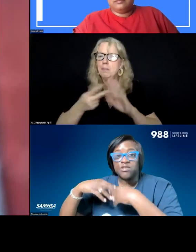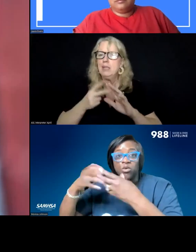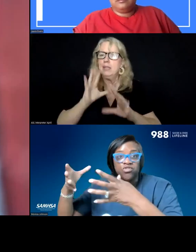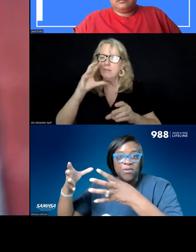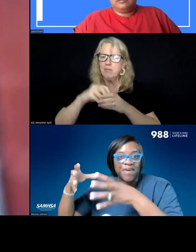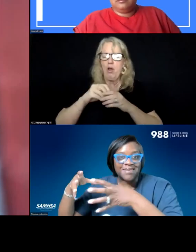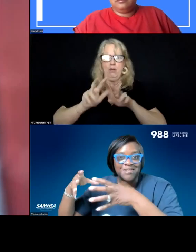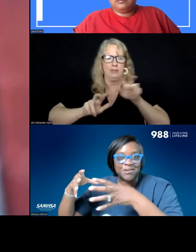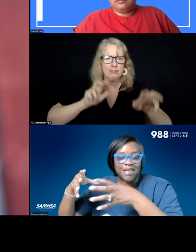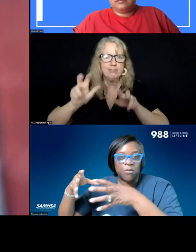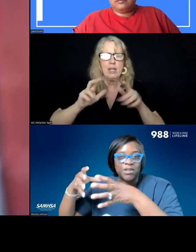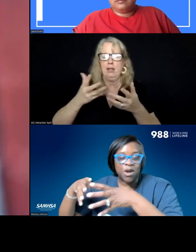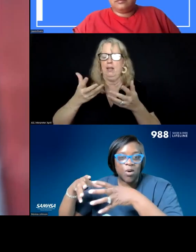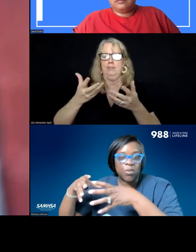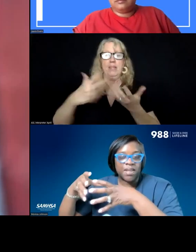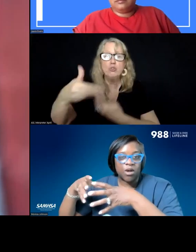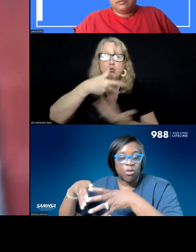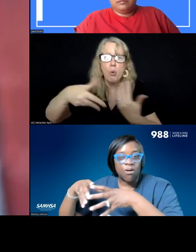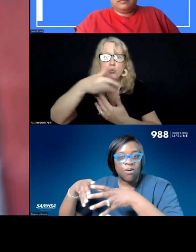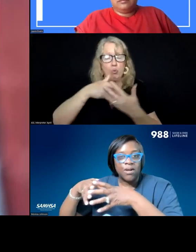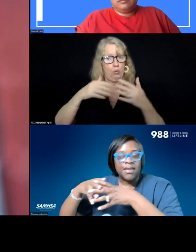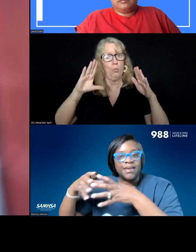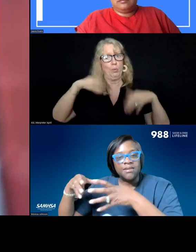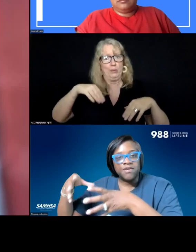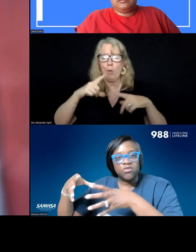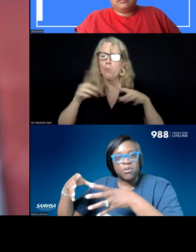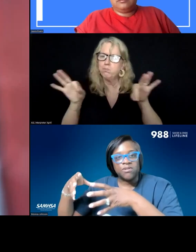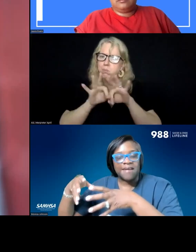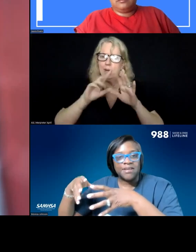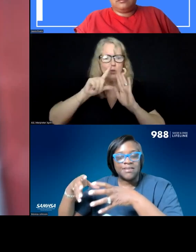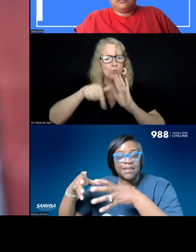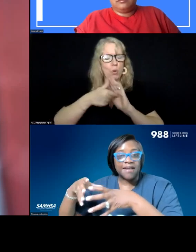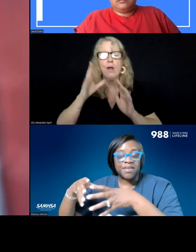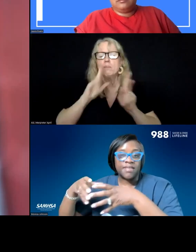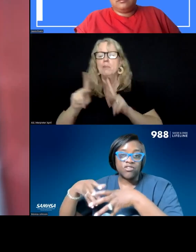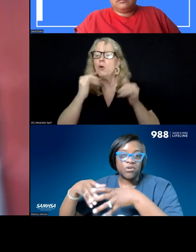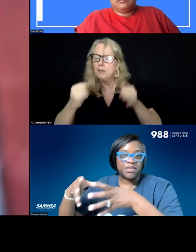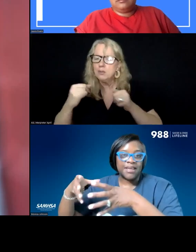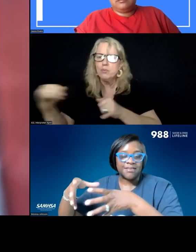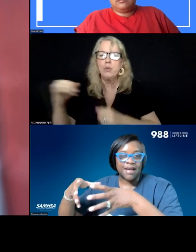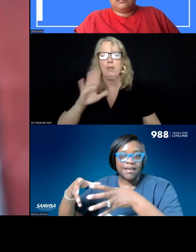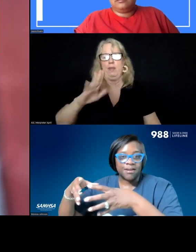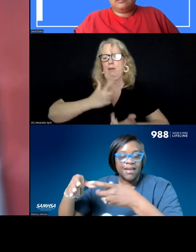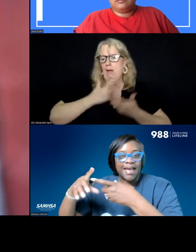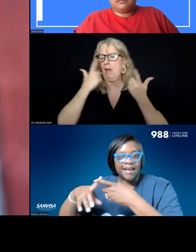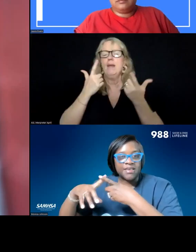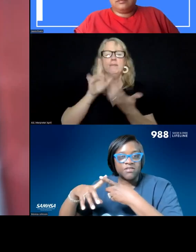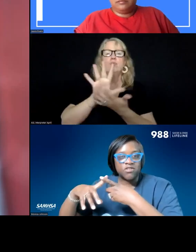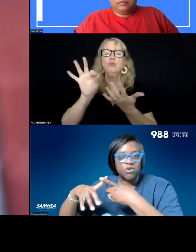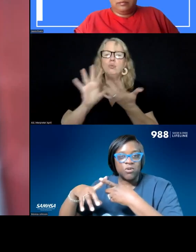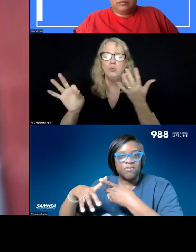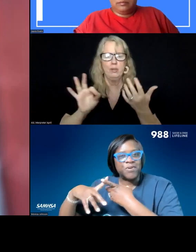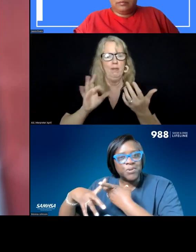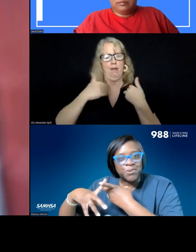the social factors that we know play a role in individuals having the life that they choose and they desire,